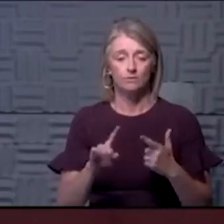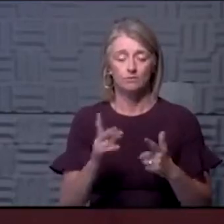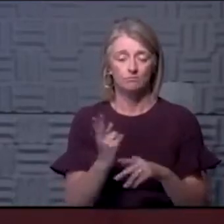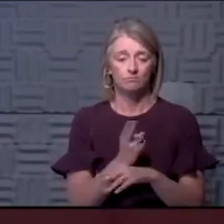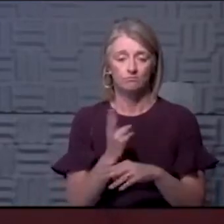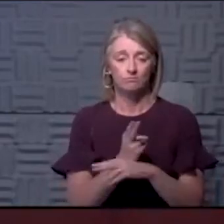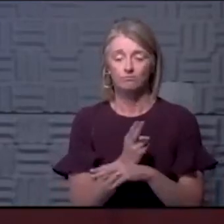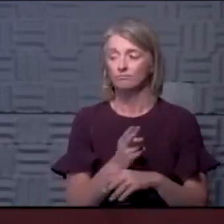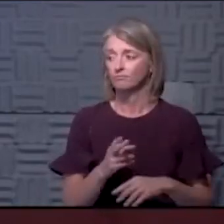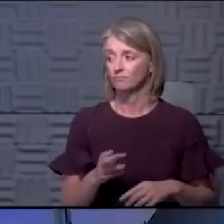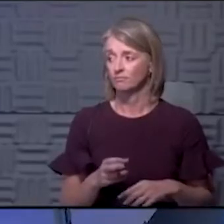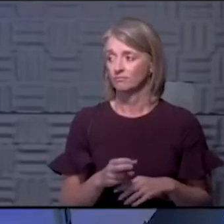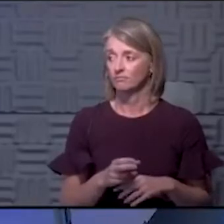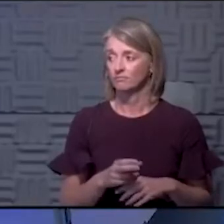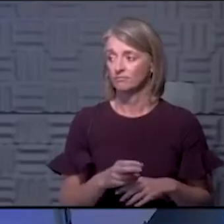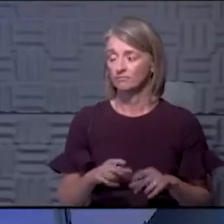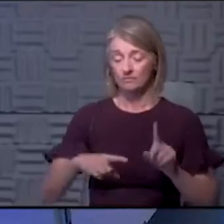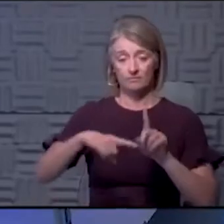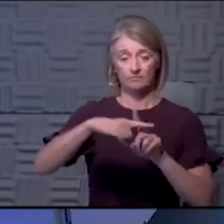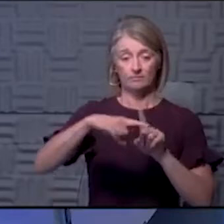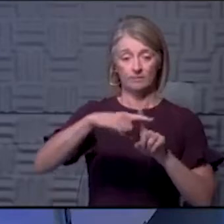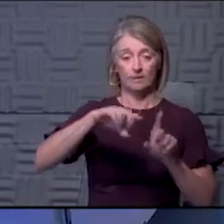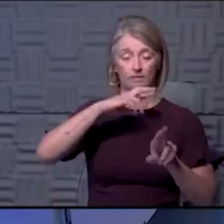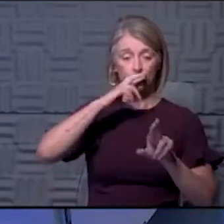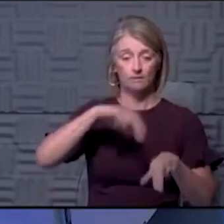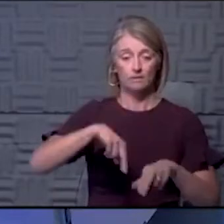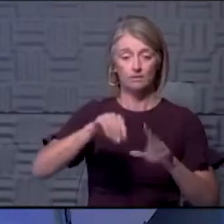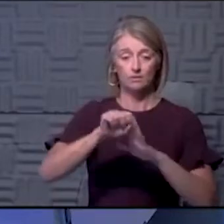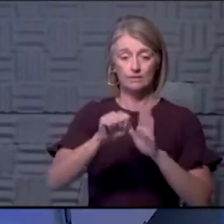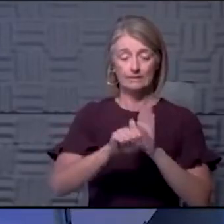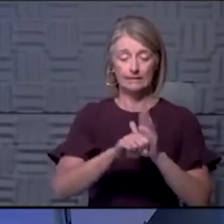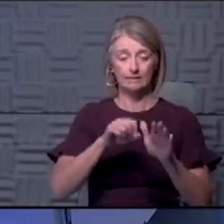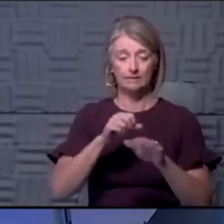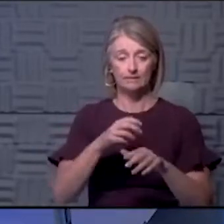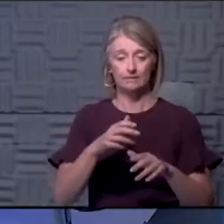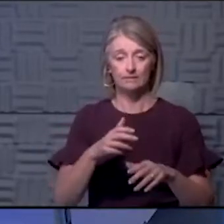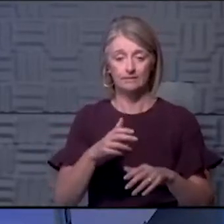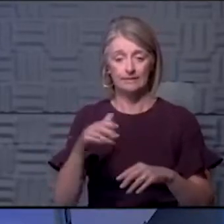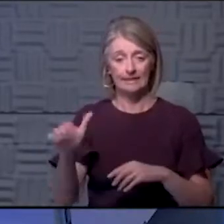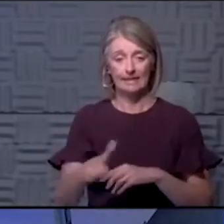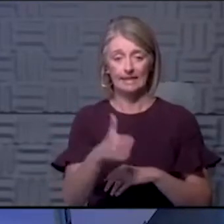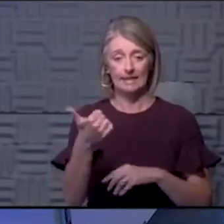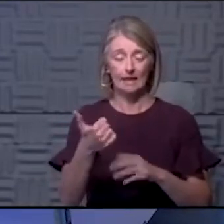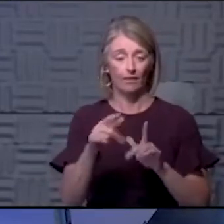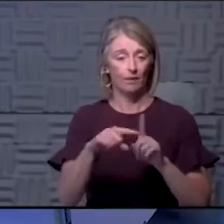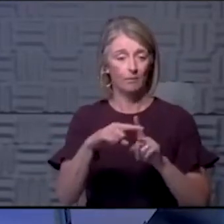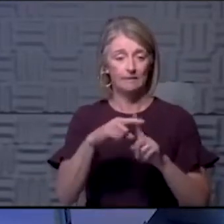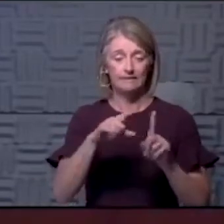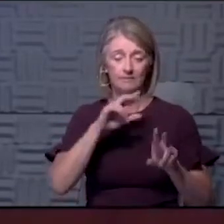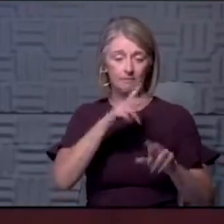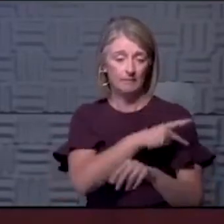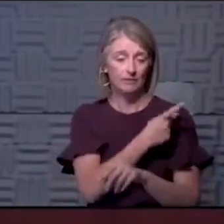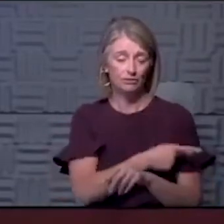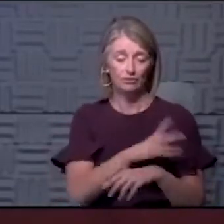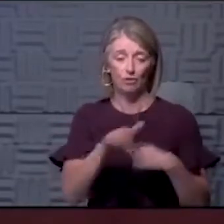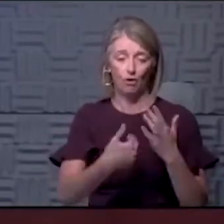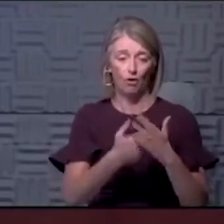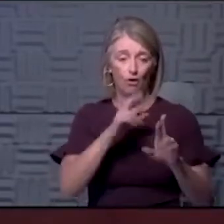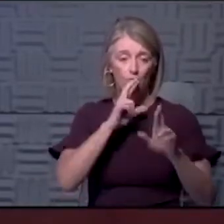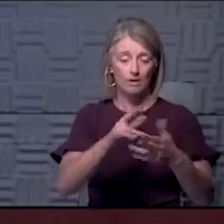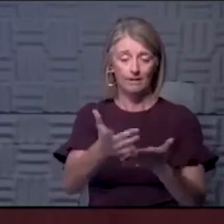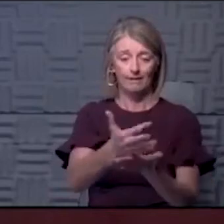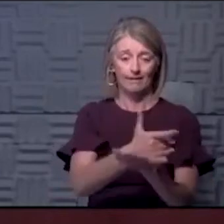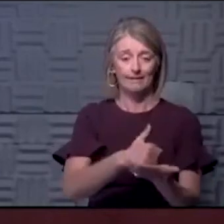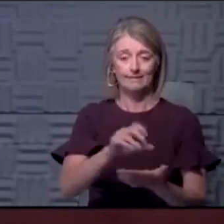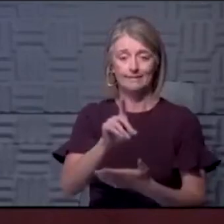into this. And those positive patients are reported to the state, county, and then to the state. So there's like any other positive patient at that point. Absolutely. I mean, it all gets